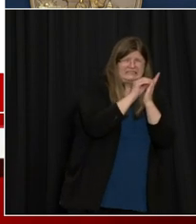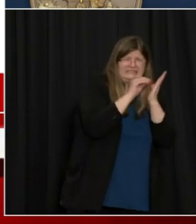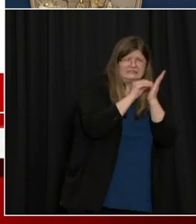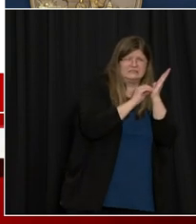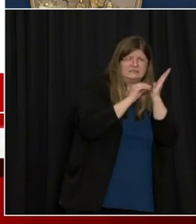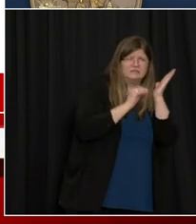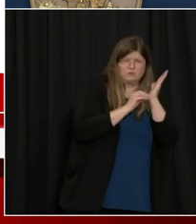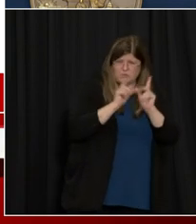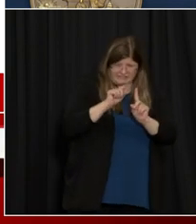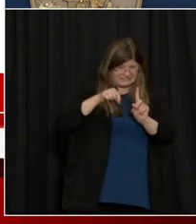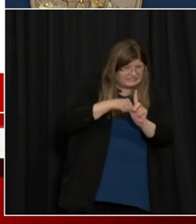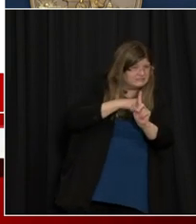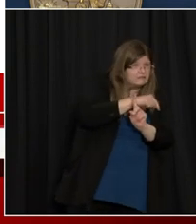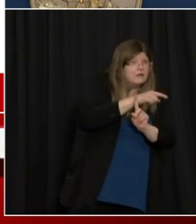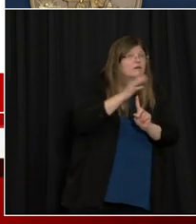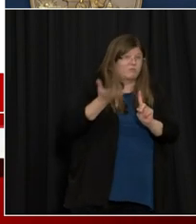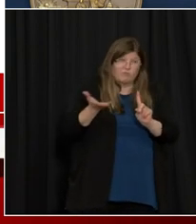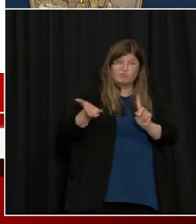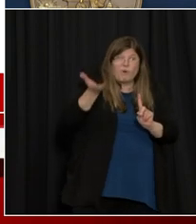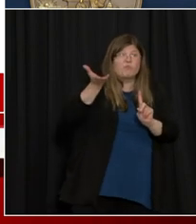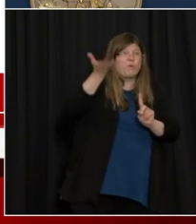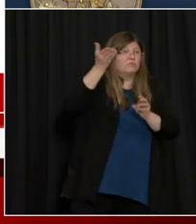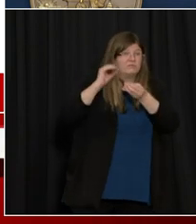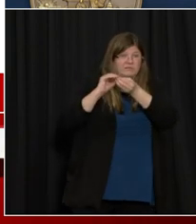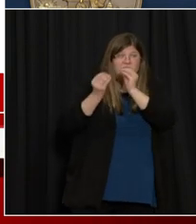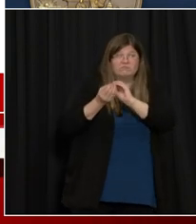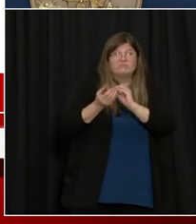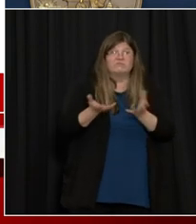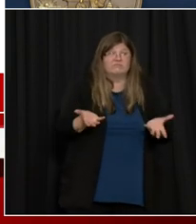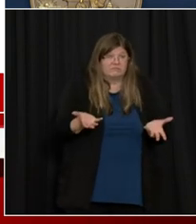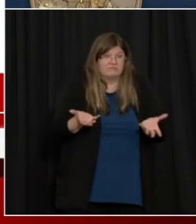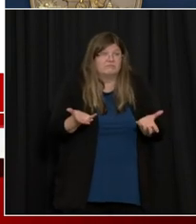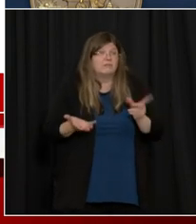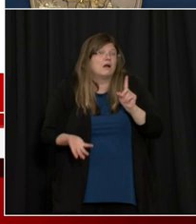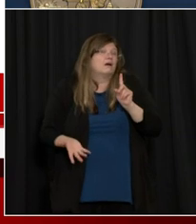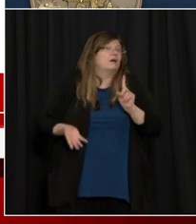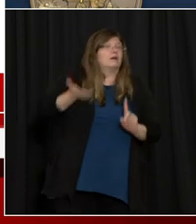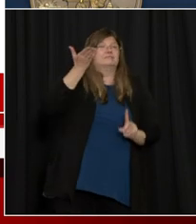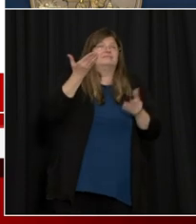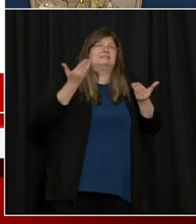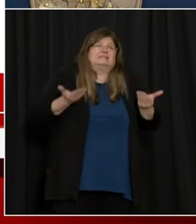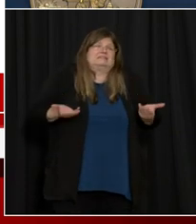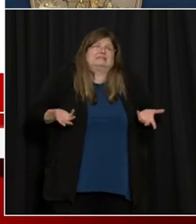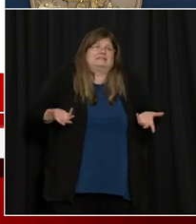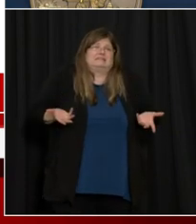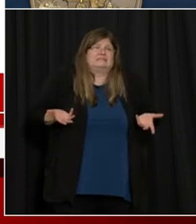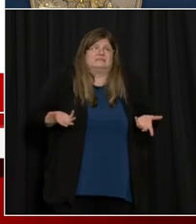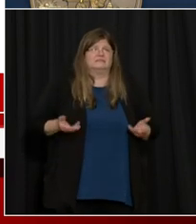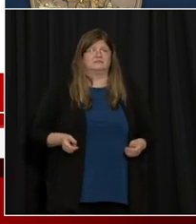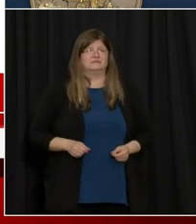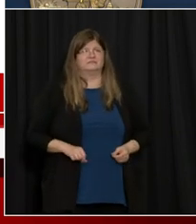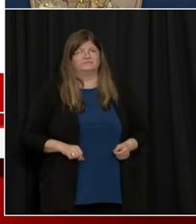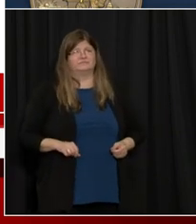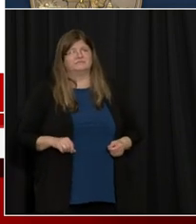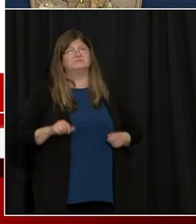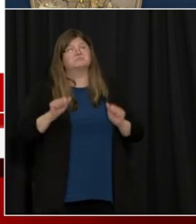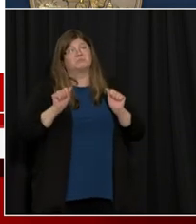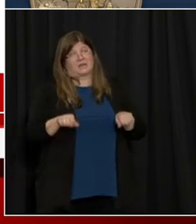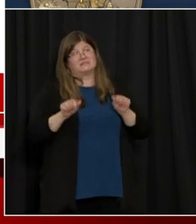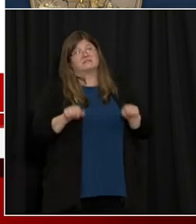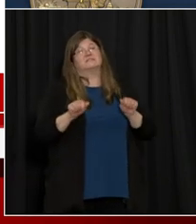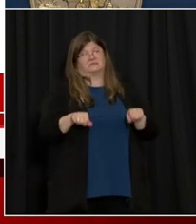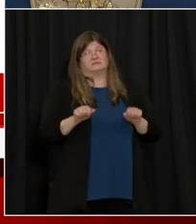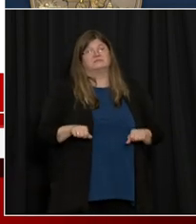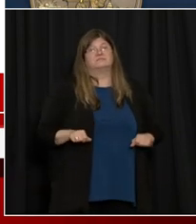would produce a more than 2 standard deviation shift and a new peak? I don't know that. I suppose it's possible. I don't know